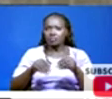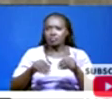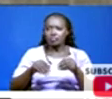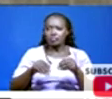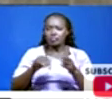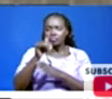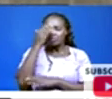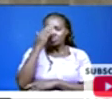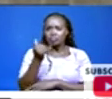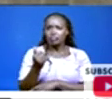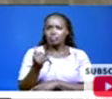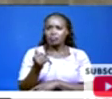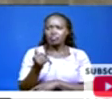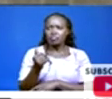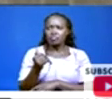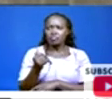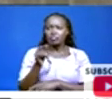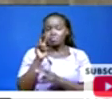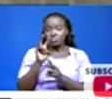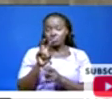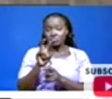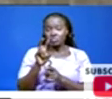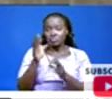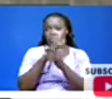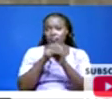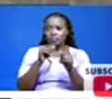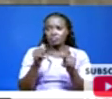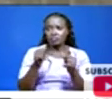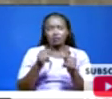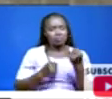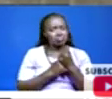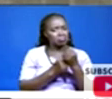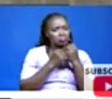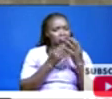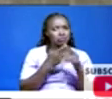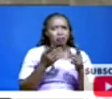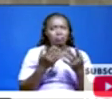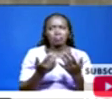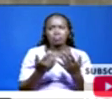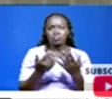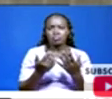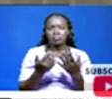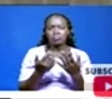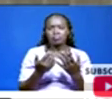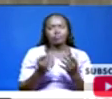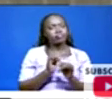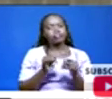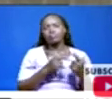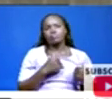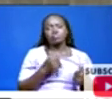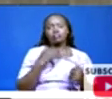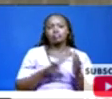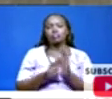sababu hata ukiona rais mwenyewe wengine tu kwa tunasupport yeye, lakini tumeundwa kwamba hakuna roho safi, anataka